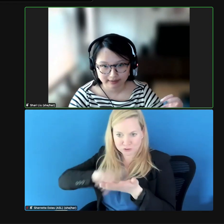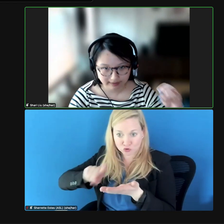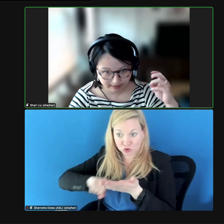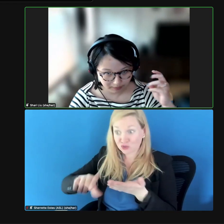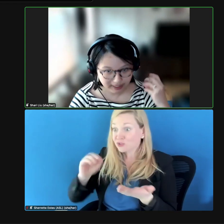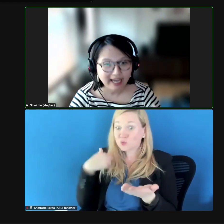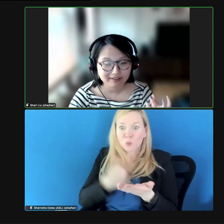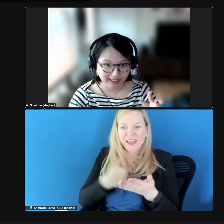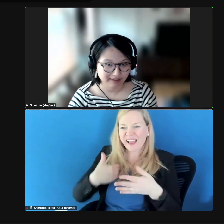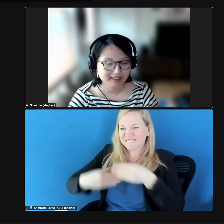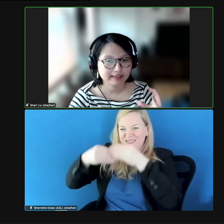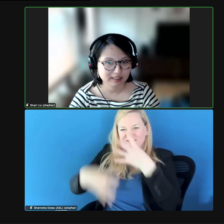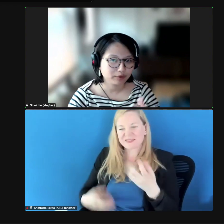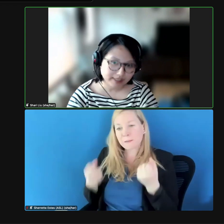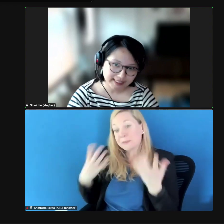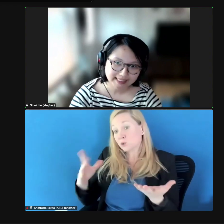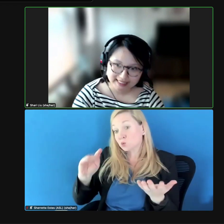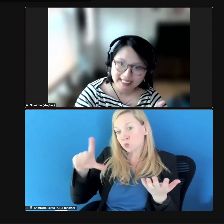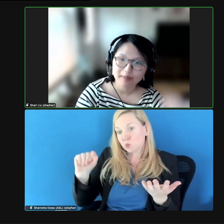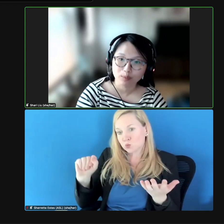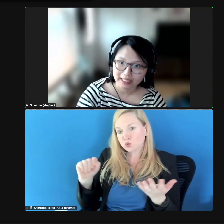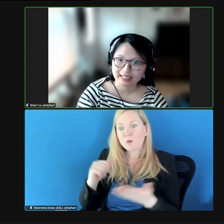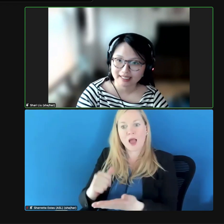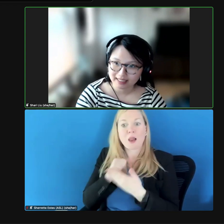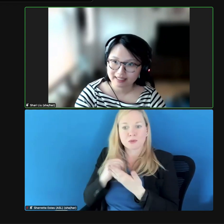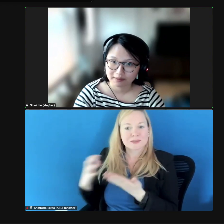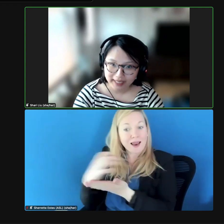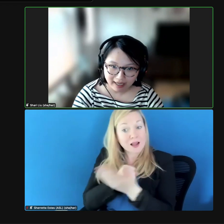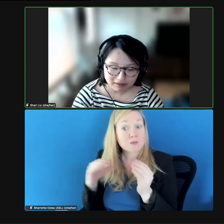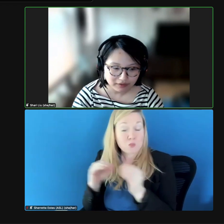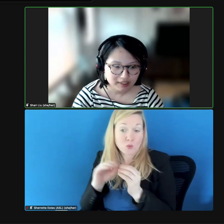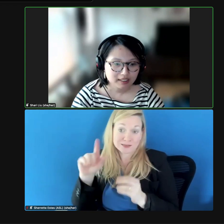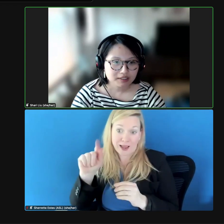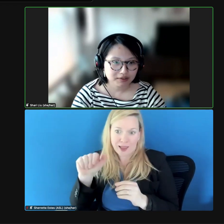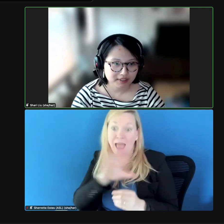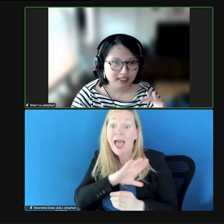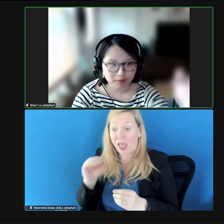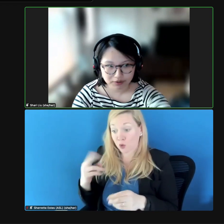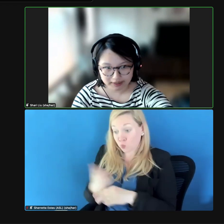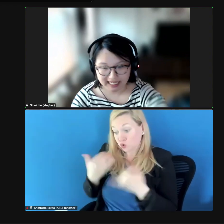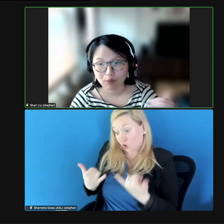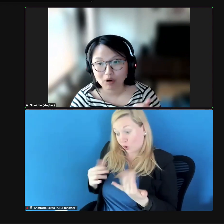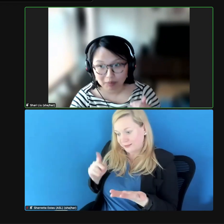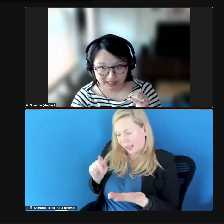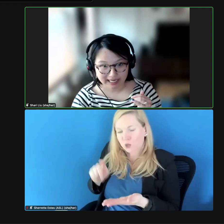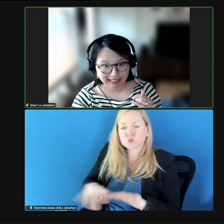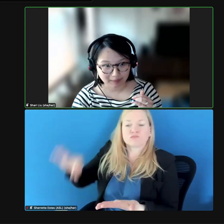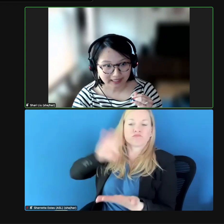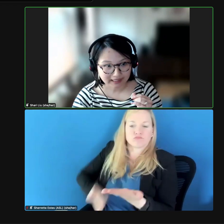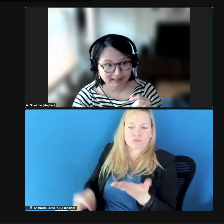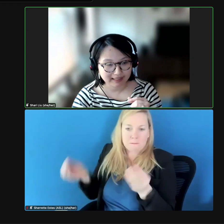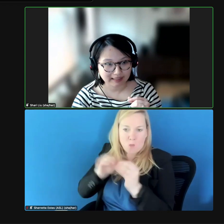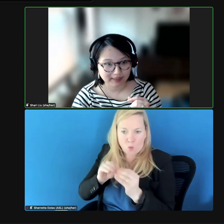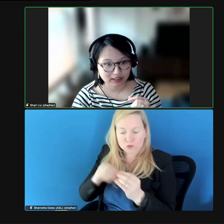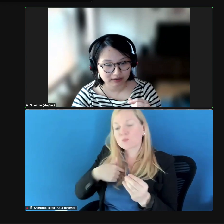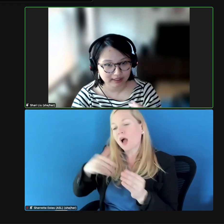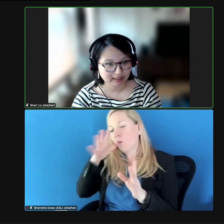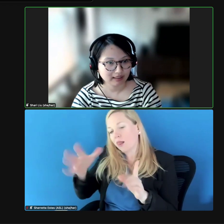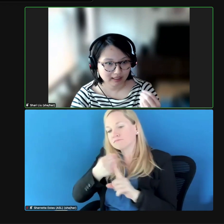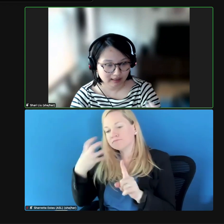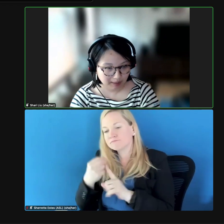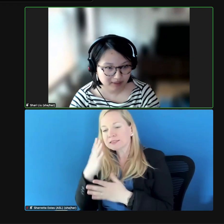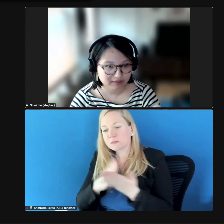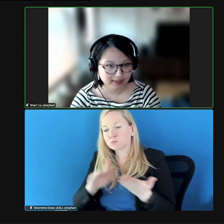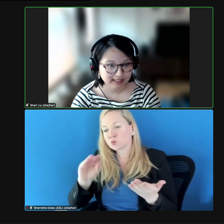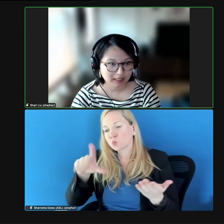toolkit that we have now to collect more data and to get more out of the data that we have. So there's a couple tools that I won't be talking about,